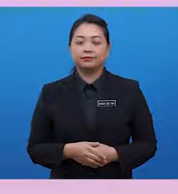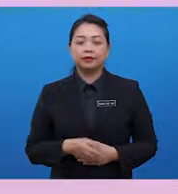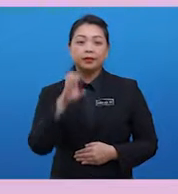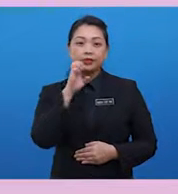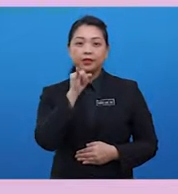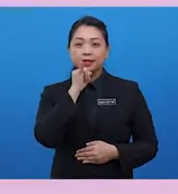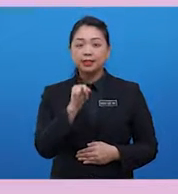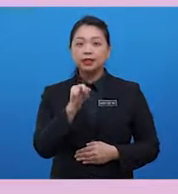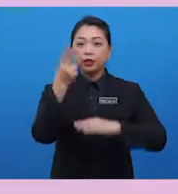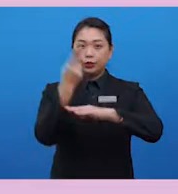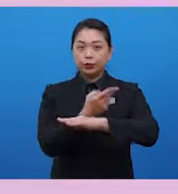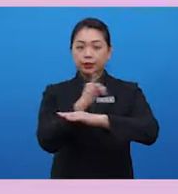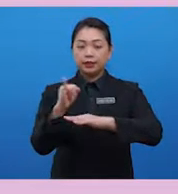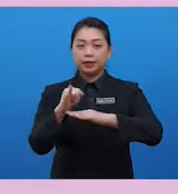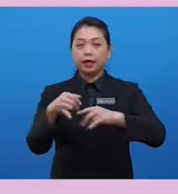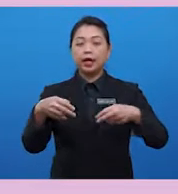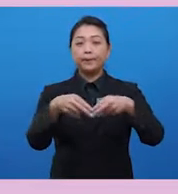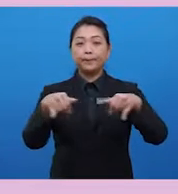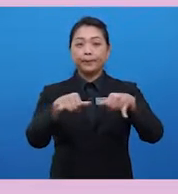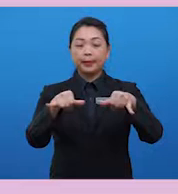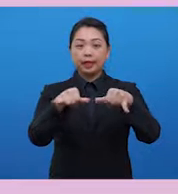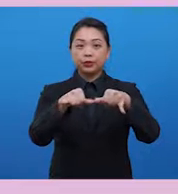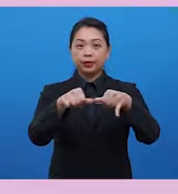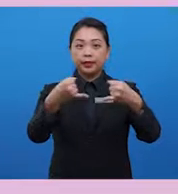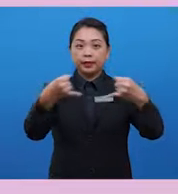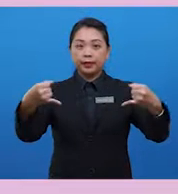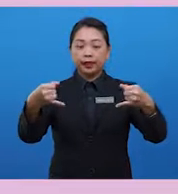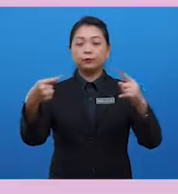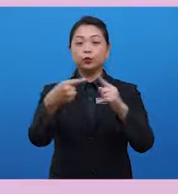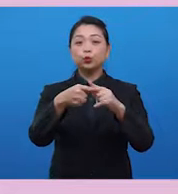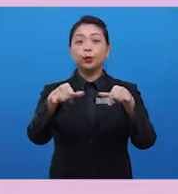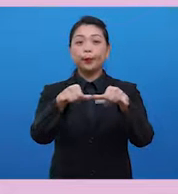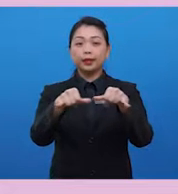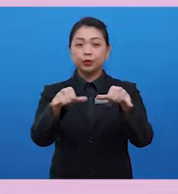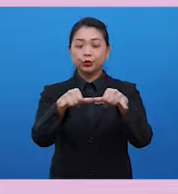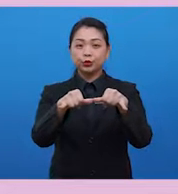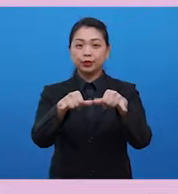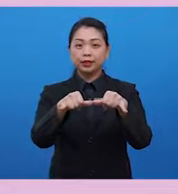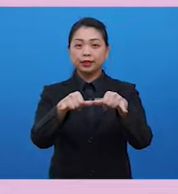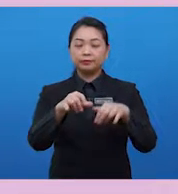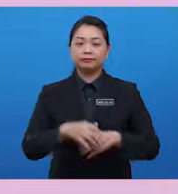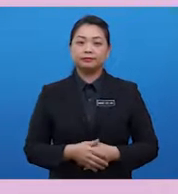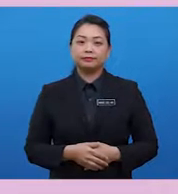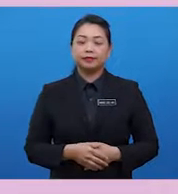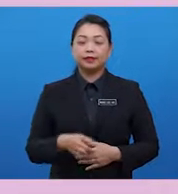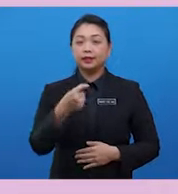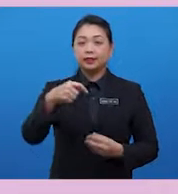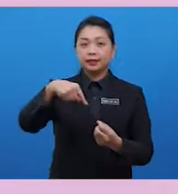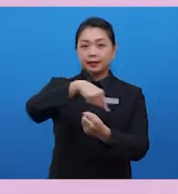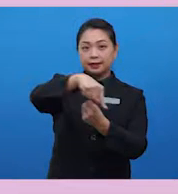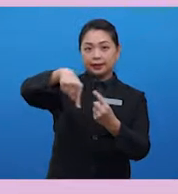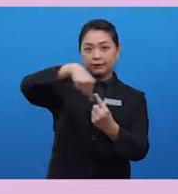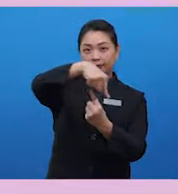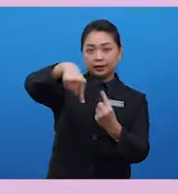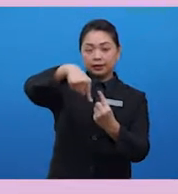She is using a measuring tape to measure the circumference of her